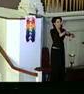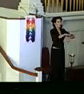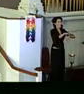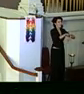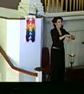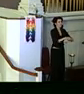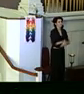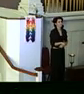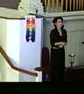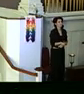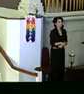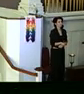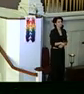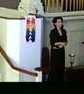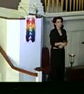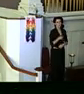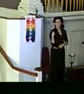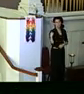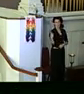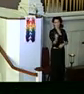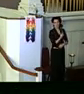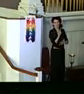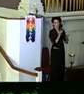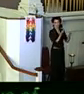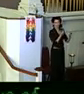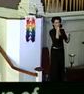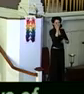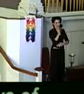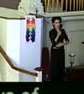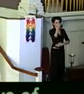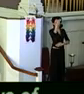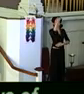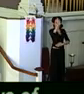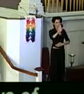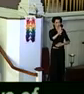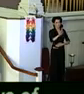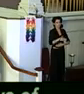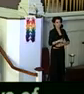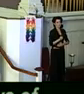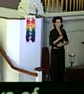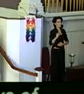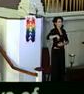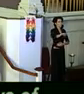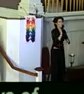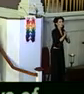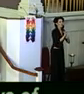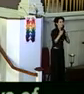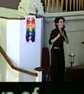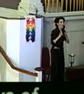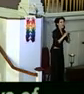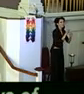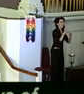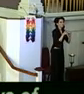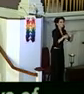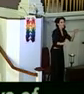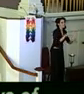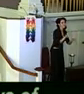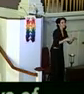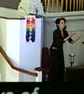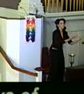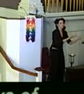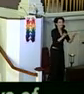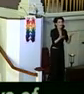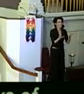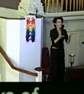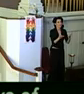earth. We wait for our God. We work in the ways of justice